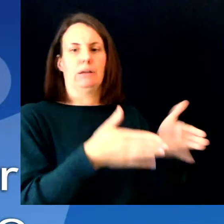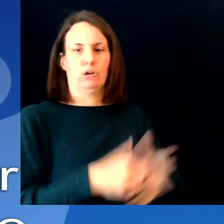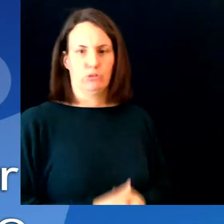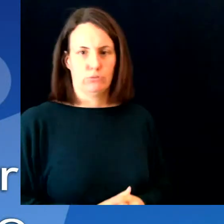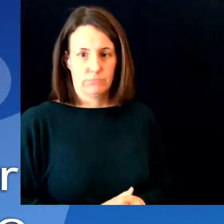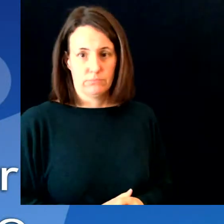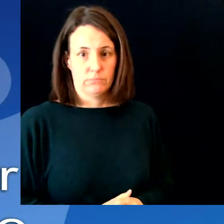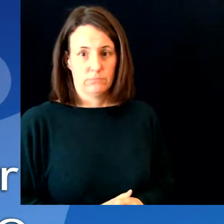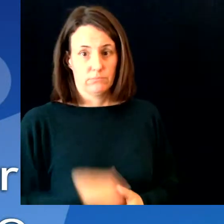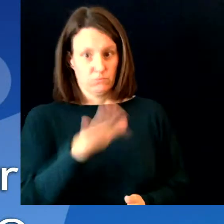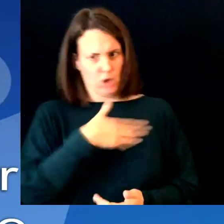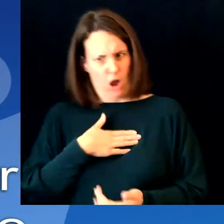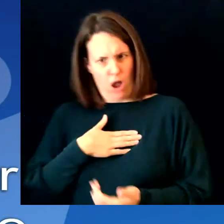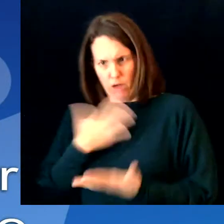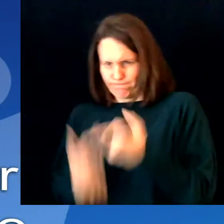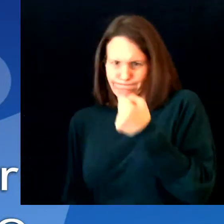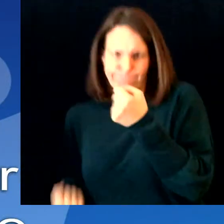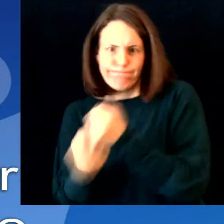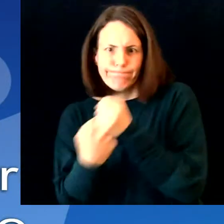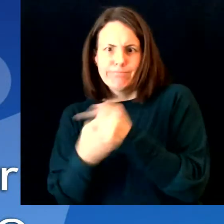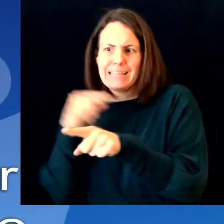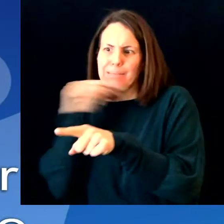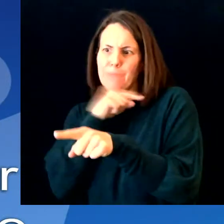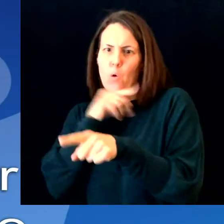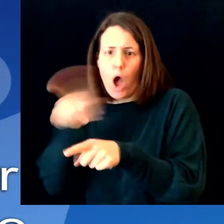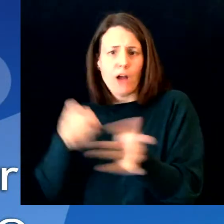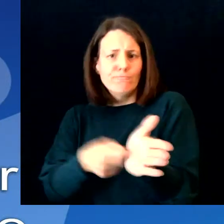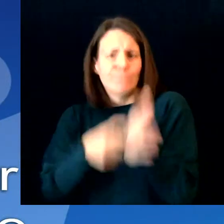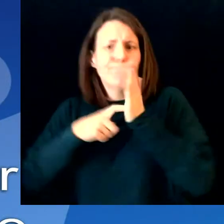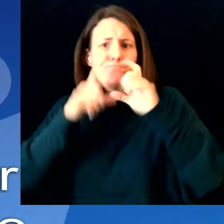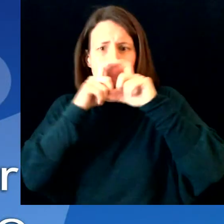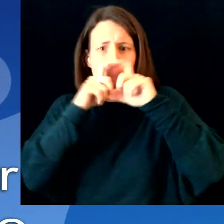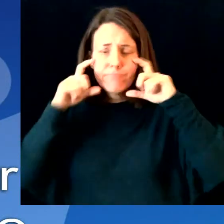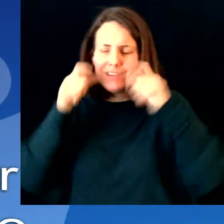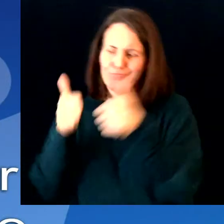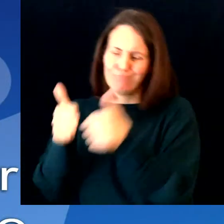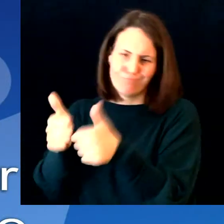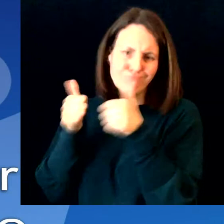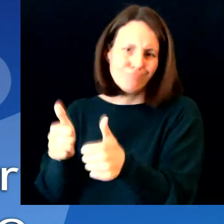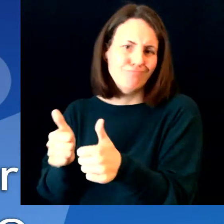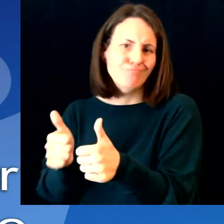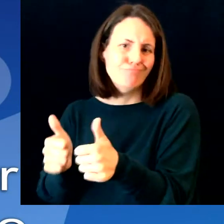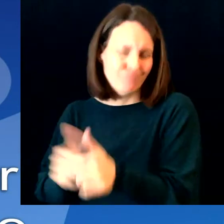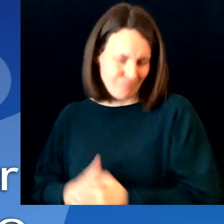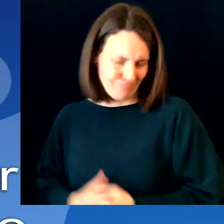Thank you. And once again, Rashad Williams from WAOW TV.